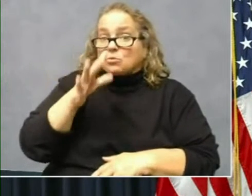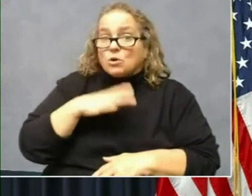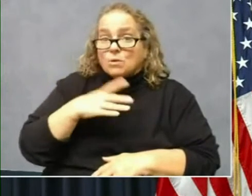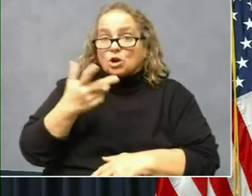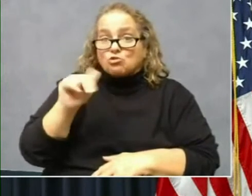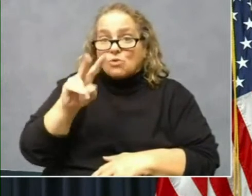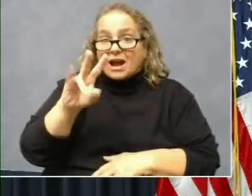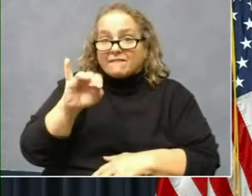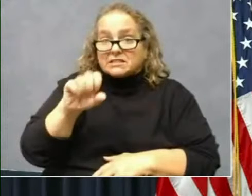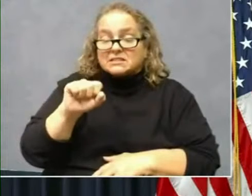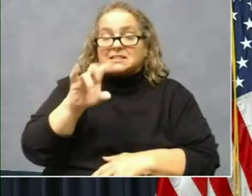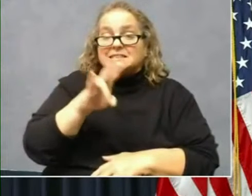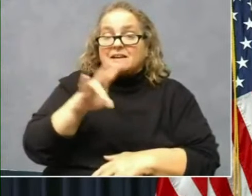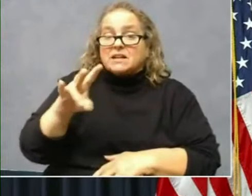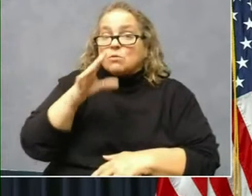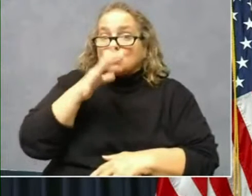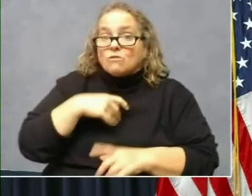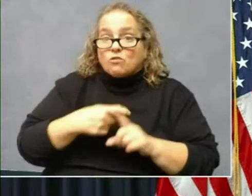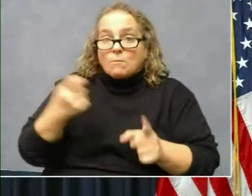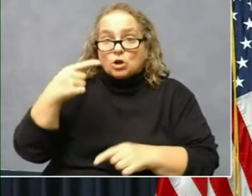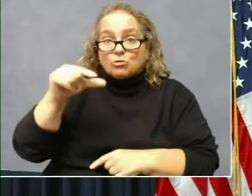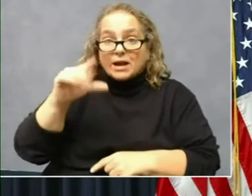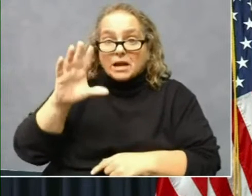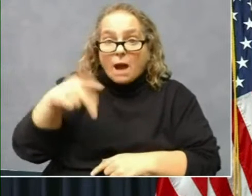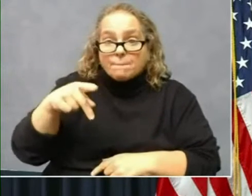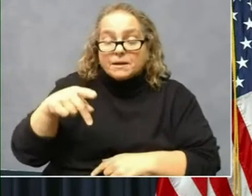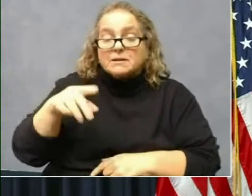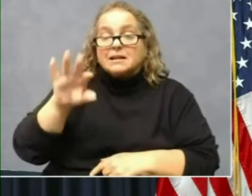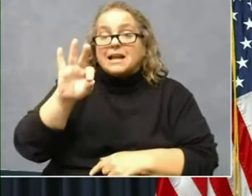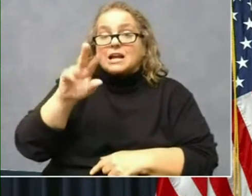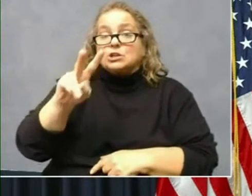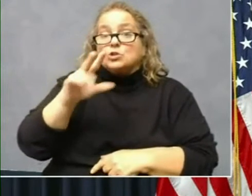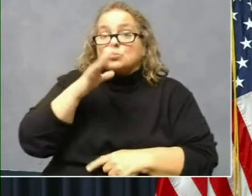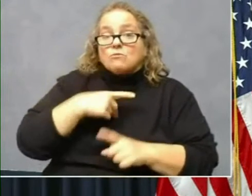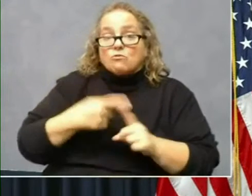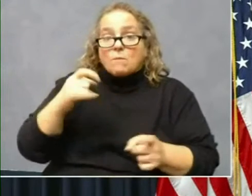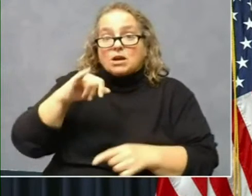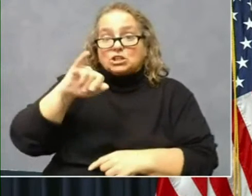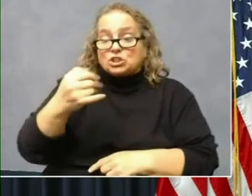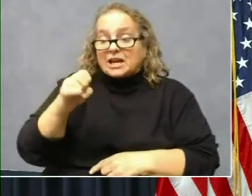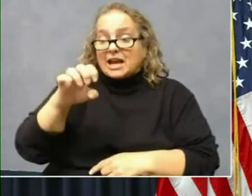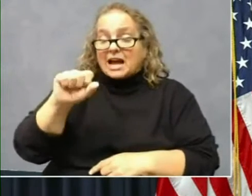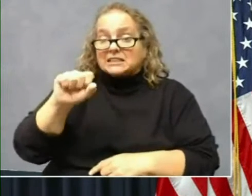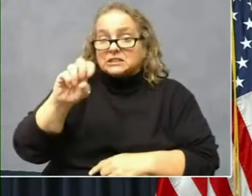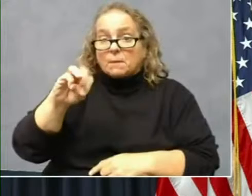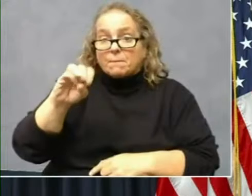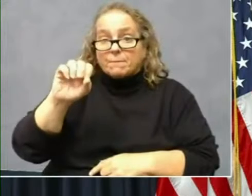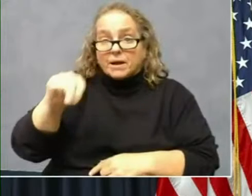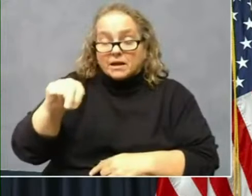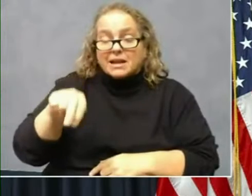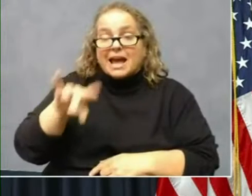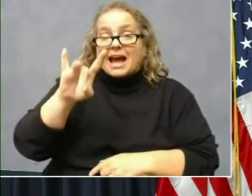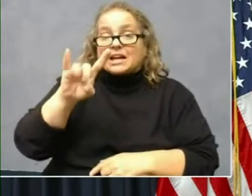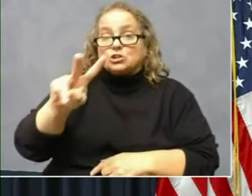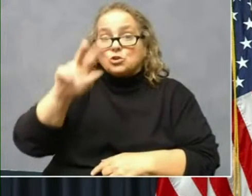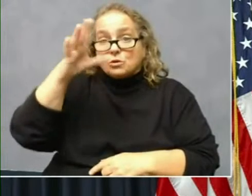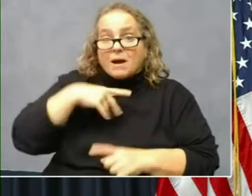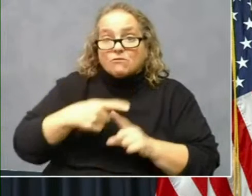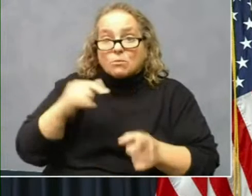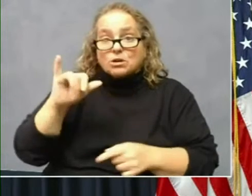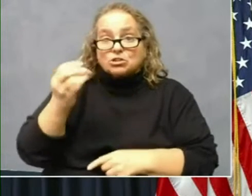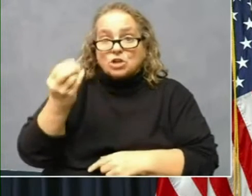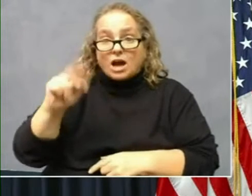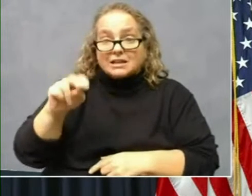from Greenup, a 92-year-old woman from Jessamine, an 87-year-old man from Johnson, and an 86-year-old man from Johnson